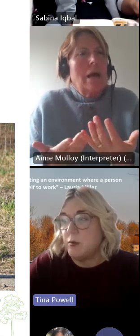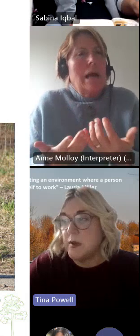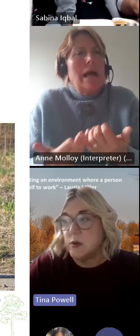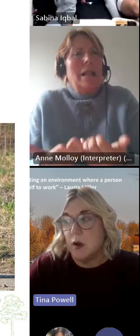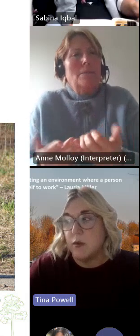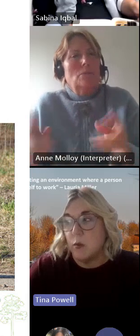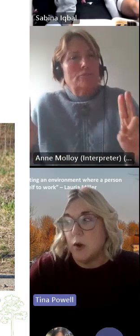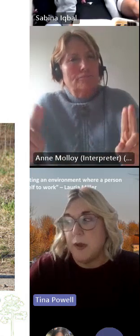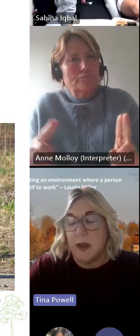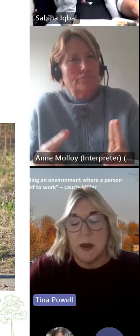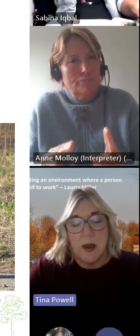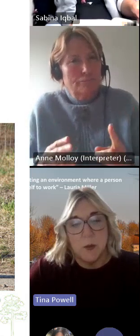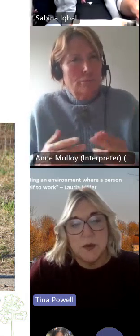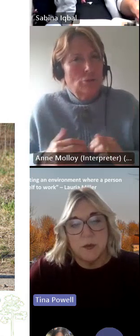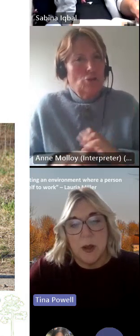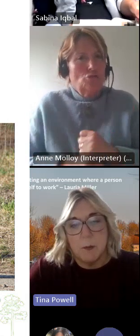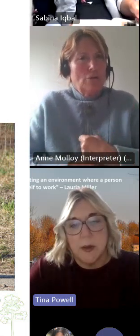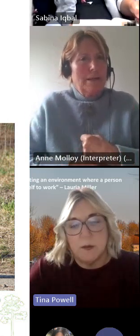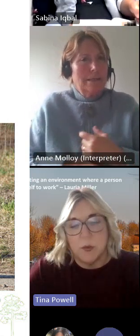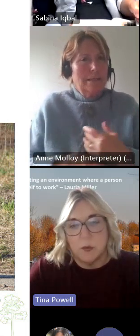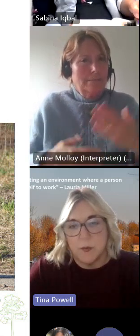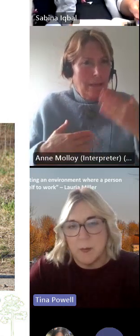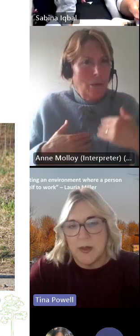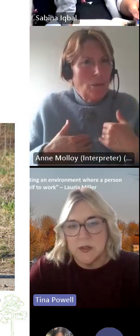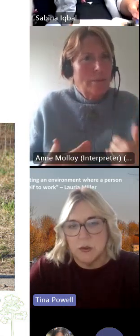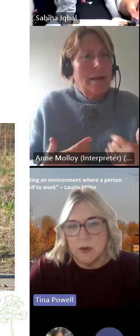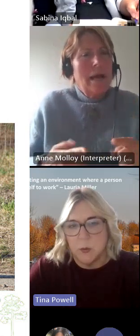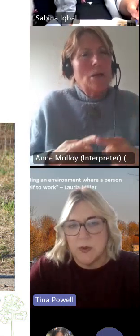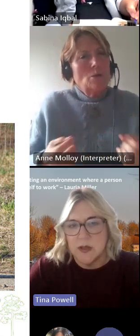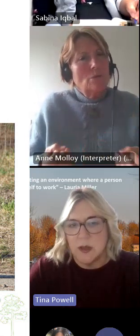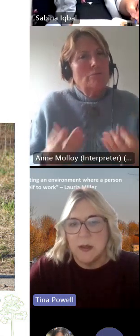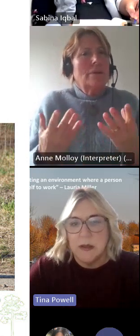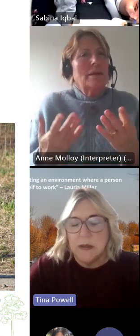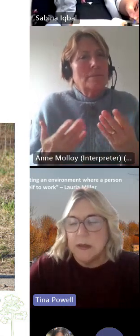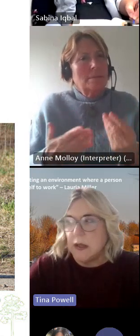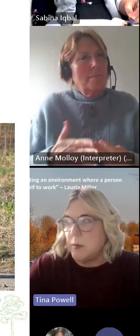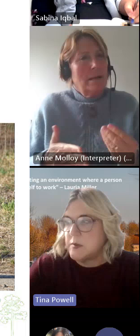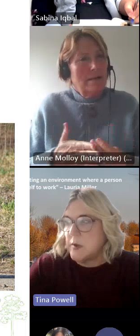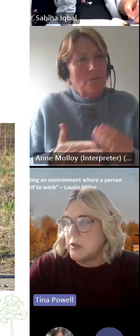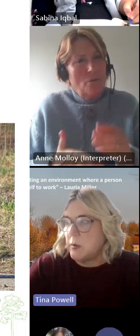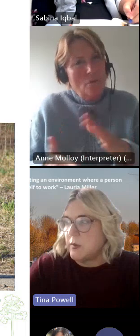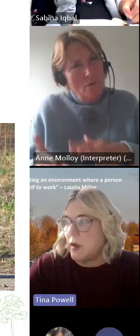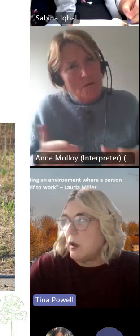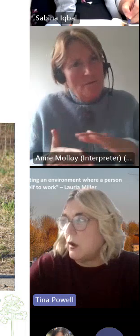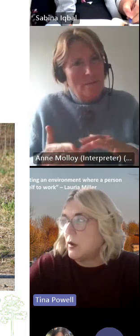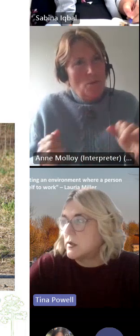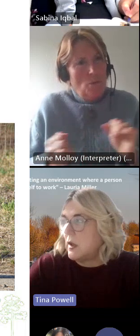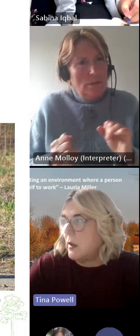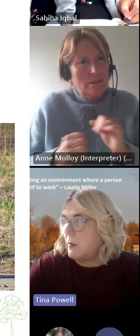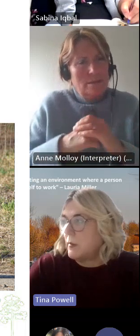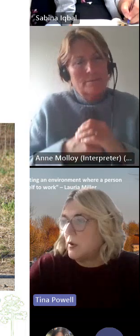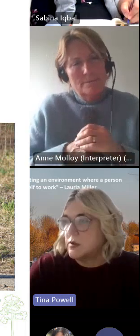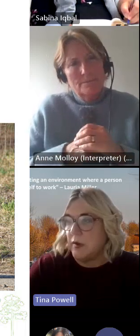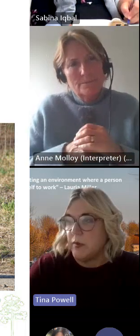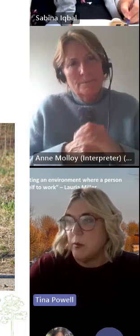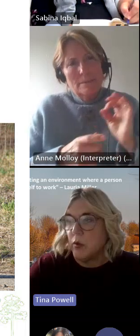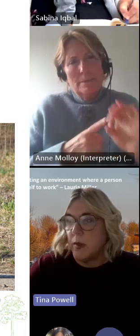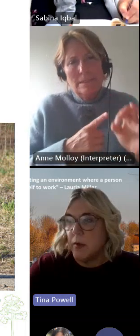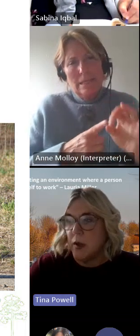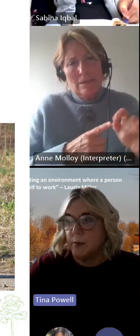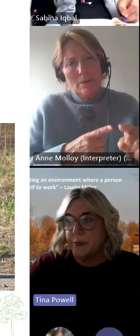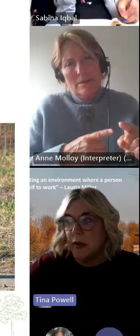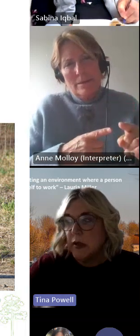and improve mental health and well-being, and help to free up money for families during the winter, especially with the hard cost of